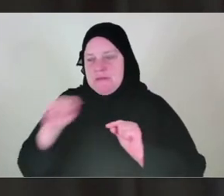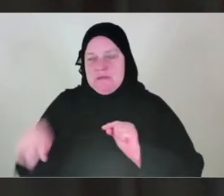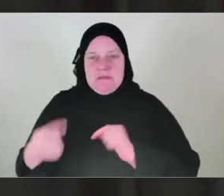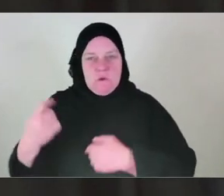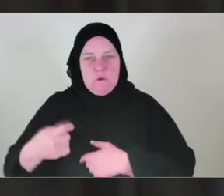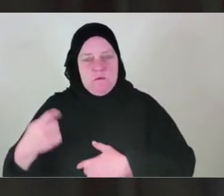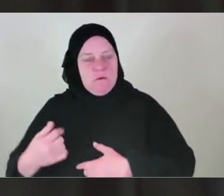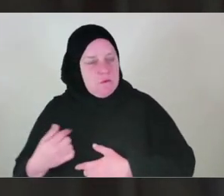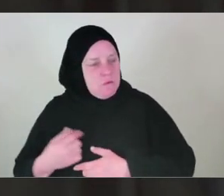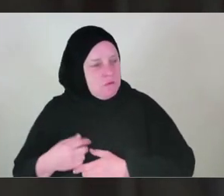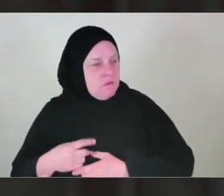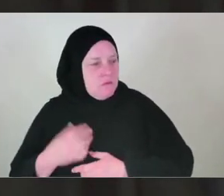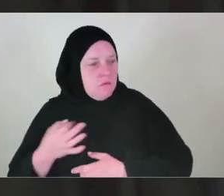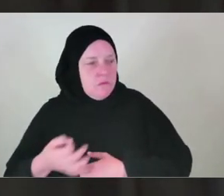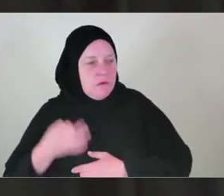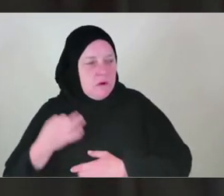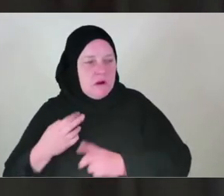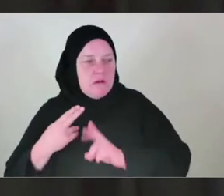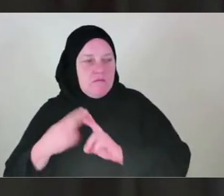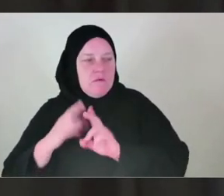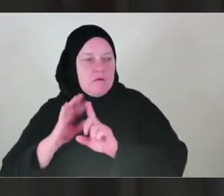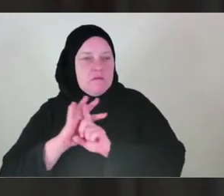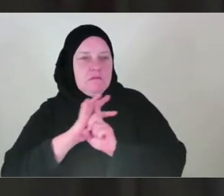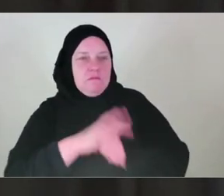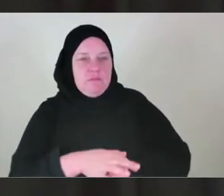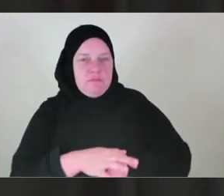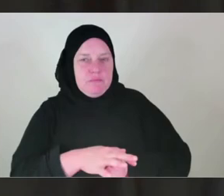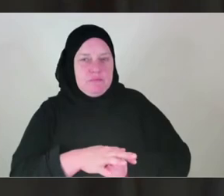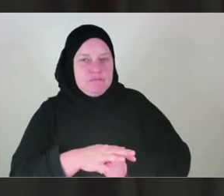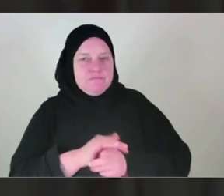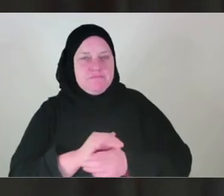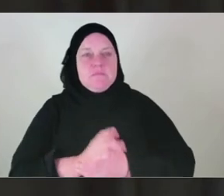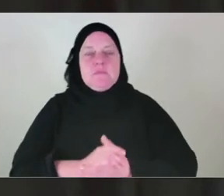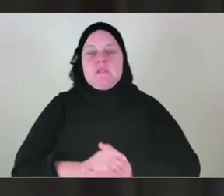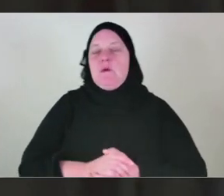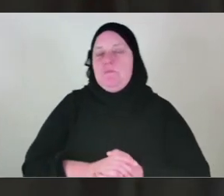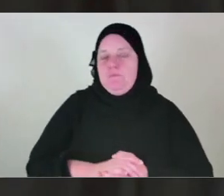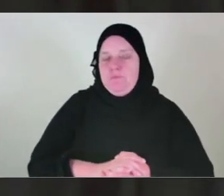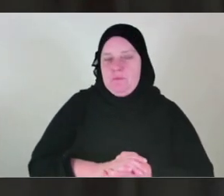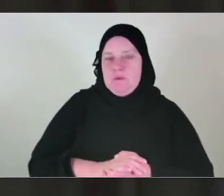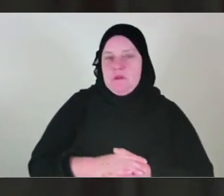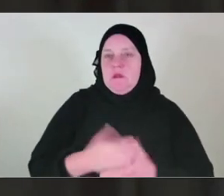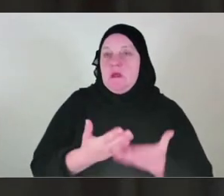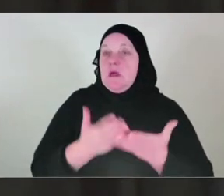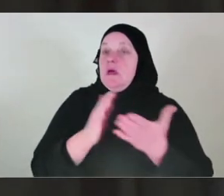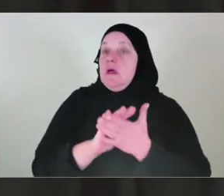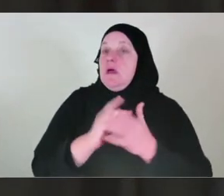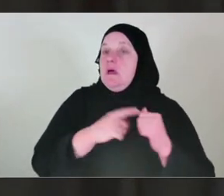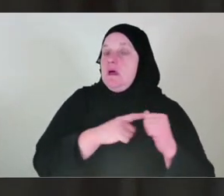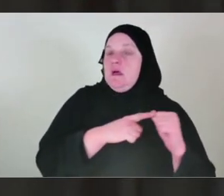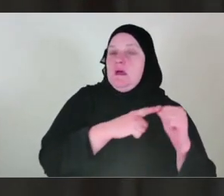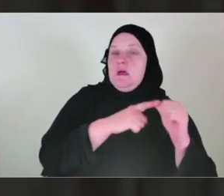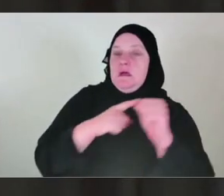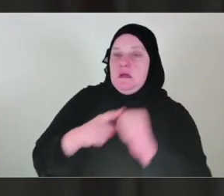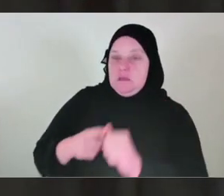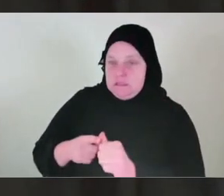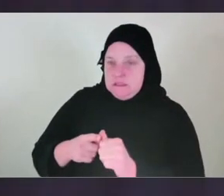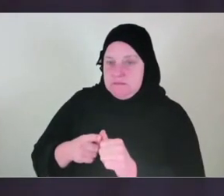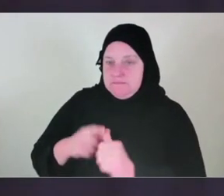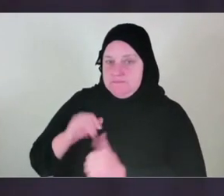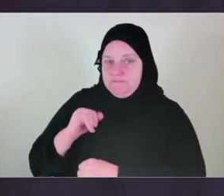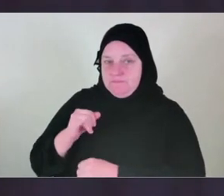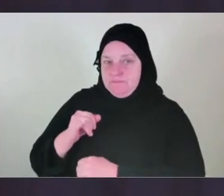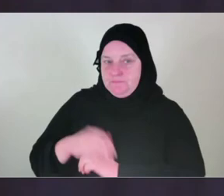He says, "Lastu bimunkirin fadla Abi Bakr." Just to